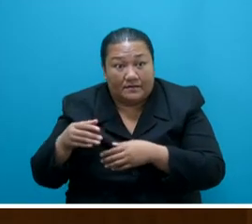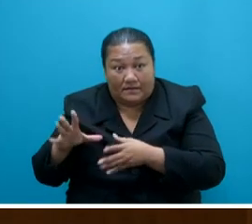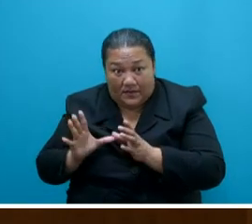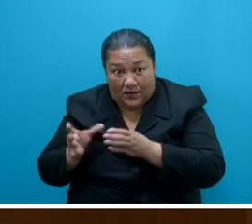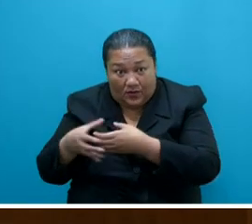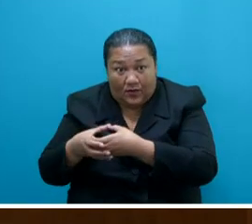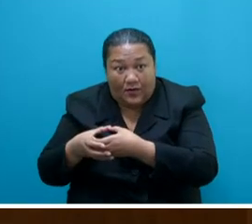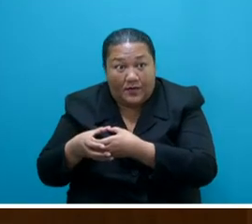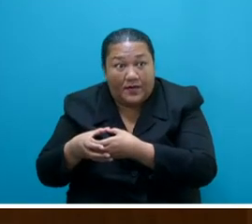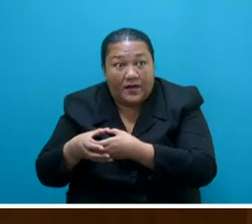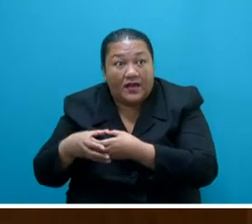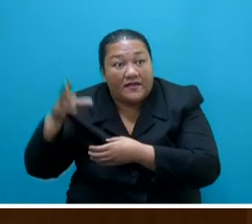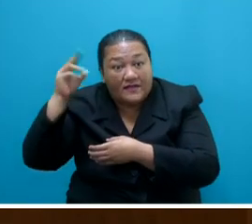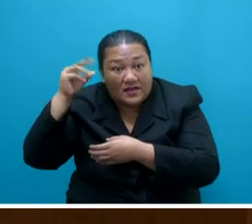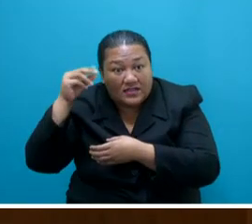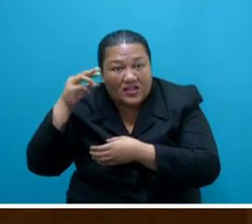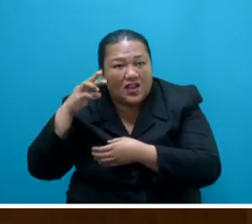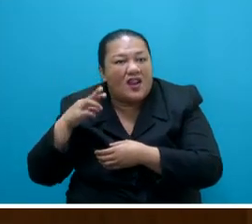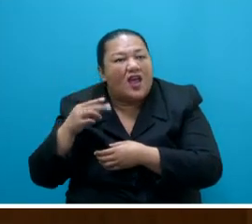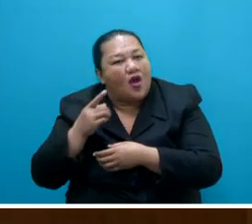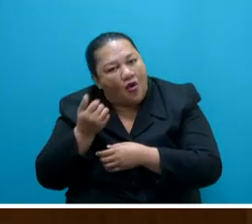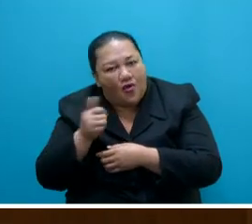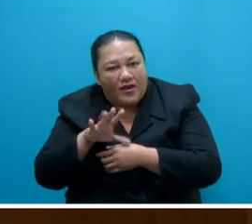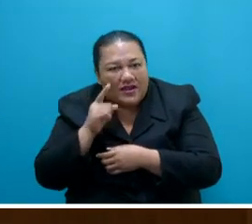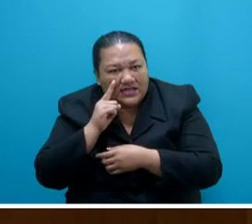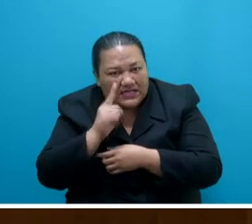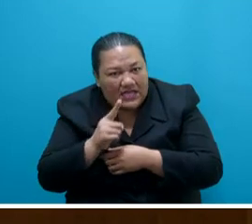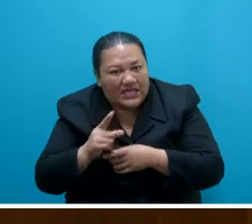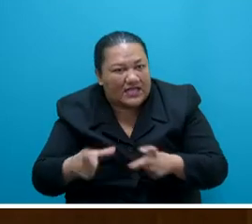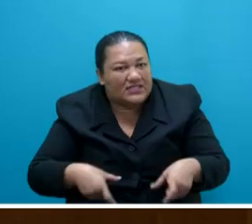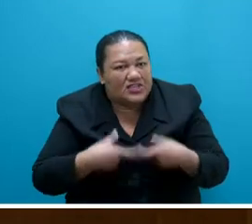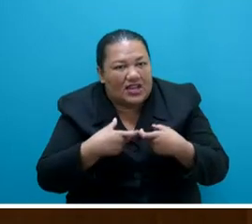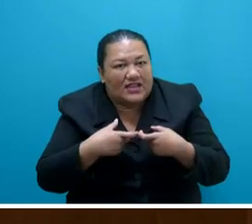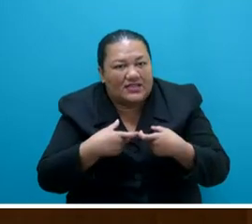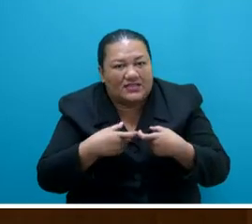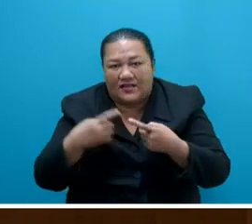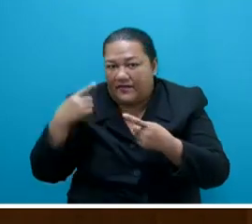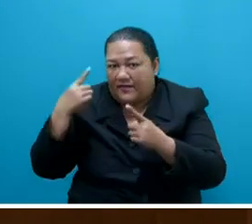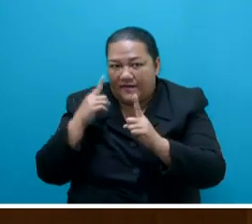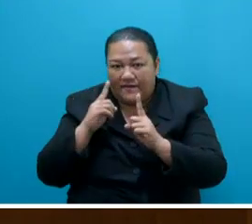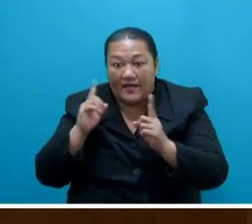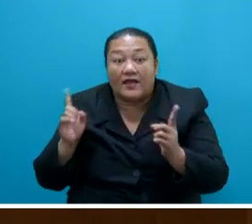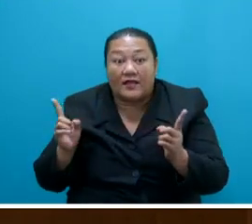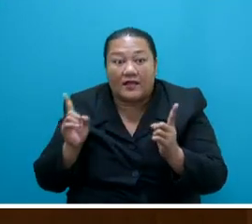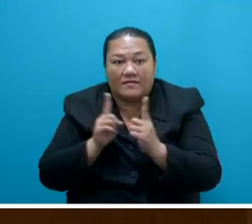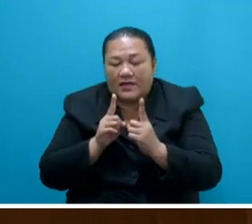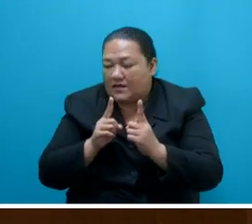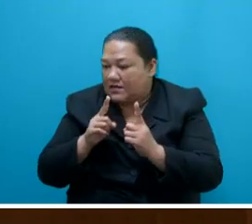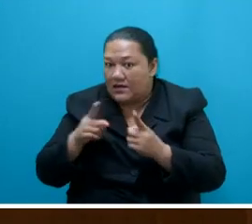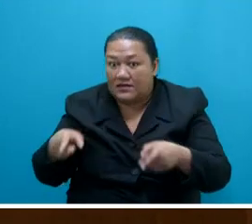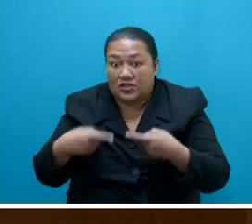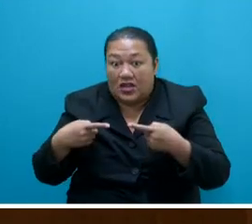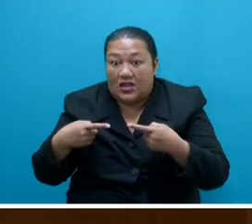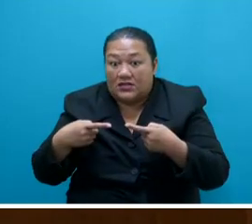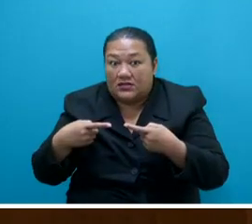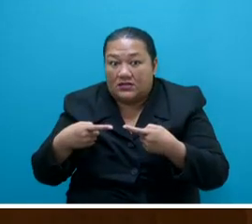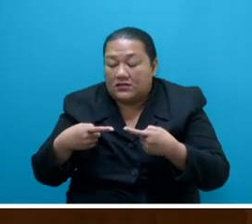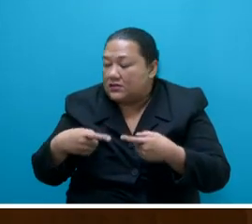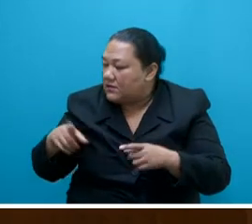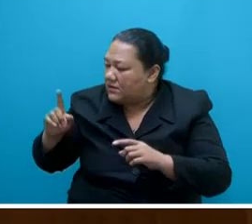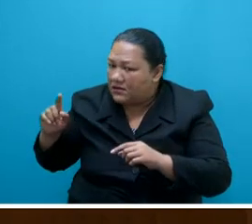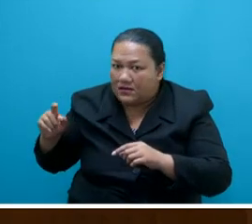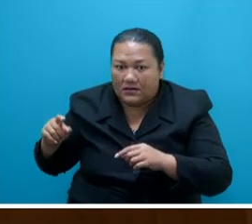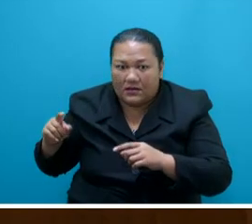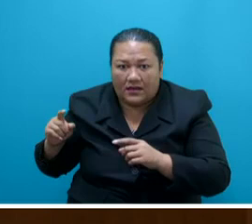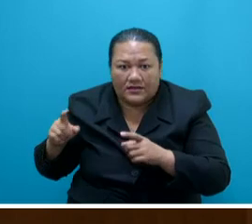Fijian people have heard recognition of the real challenges they face, along with actual solutions. They have